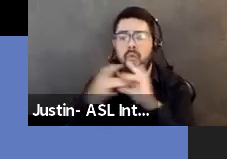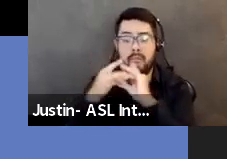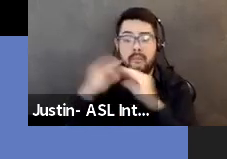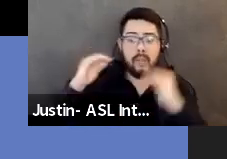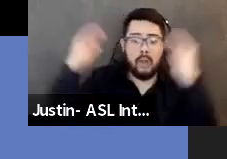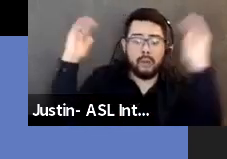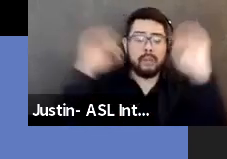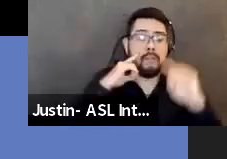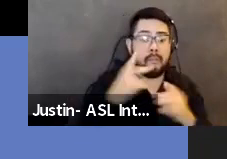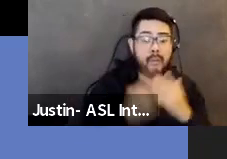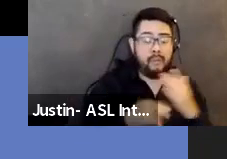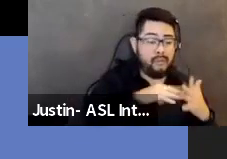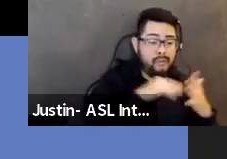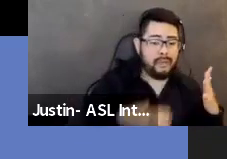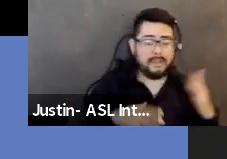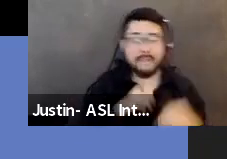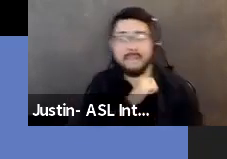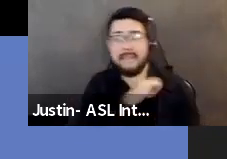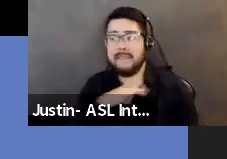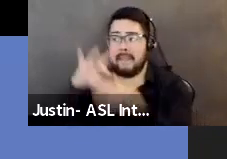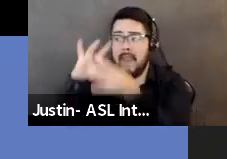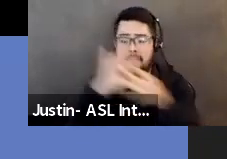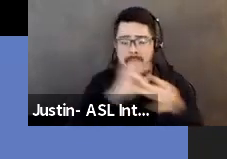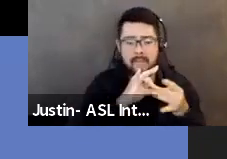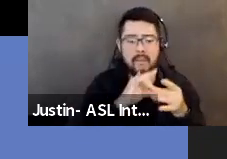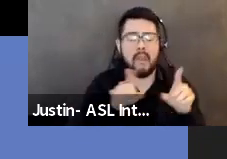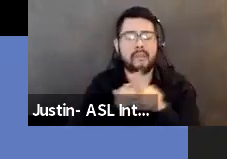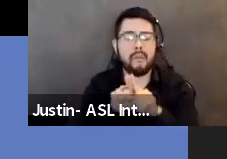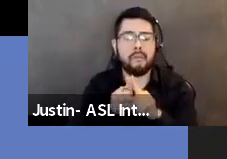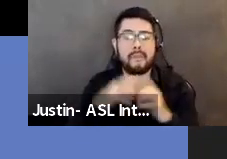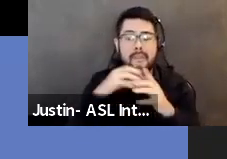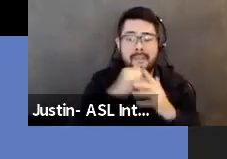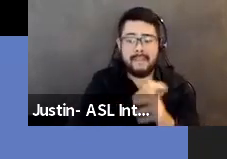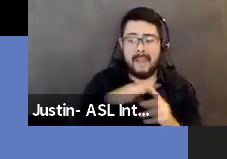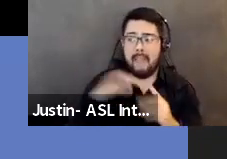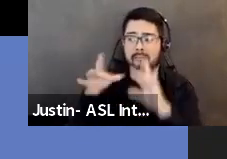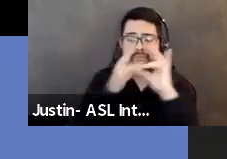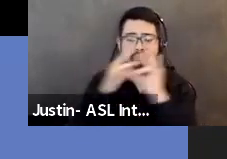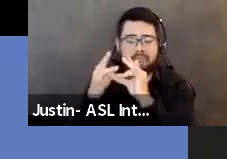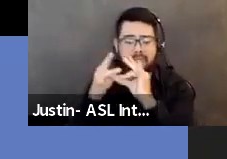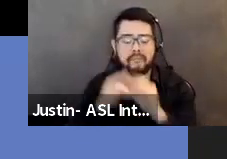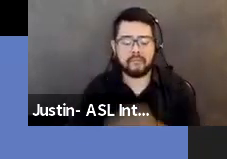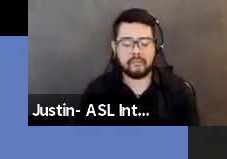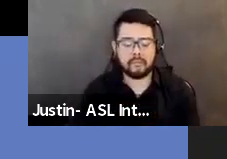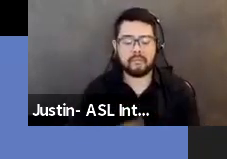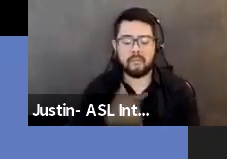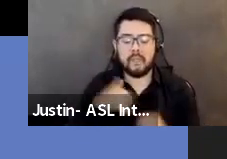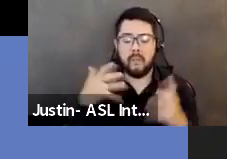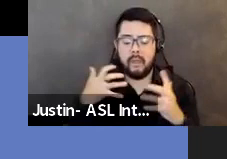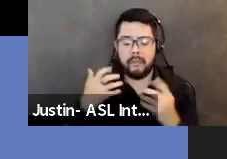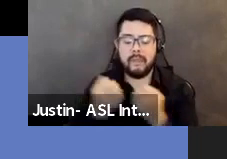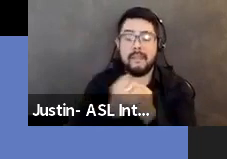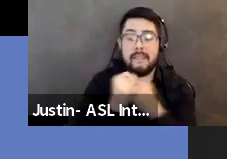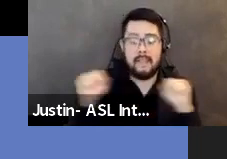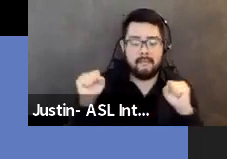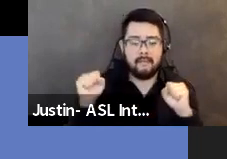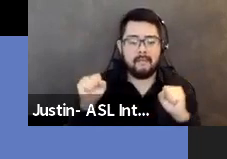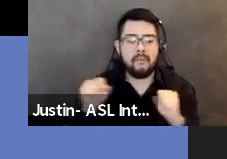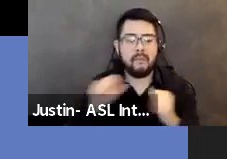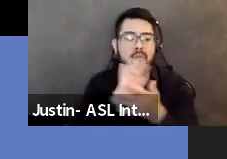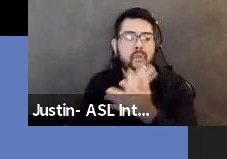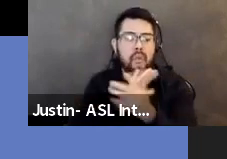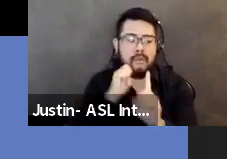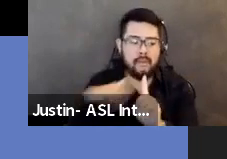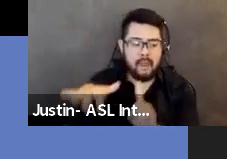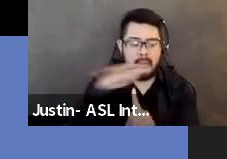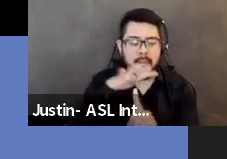students and staff and relational trust between staff as well safe and supportive school environments are also part